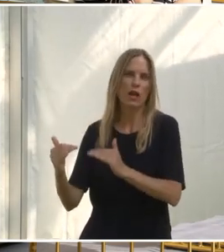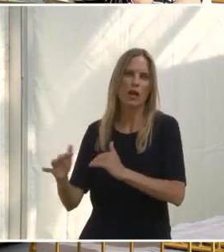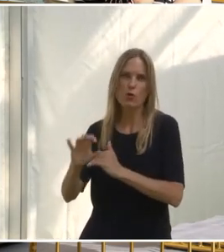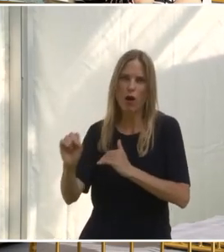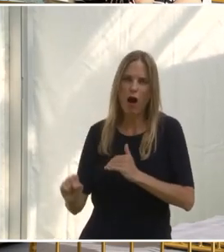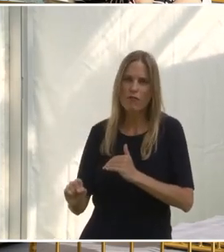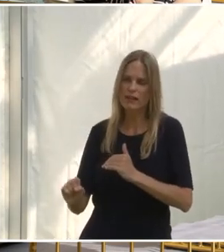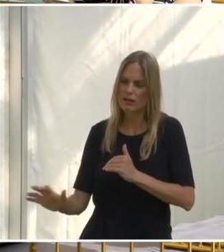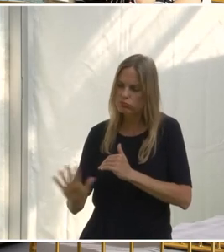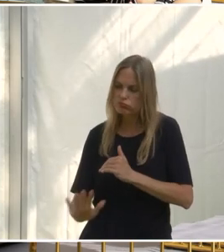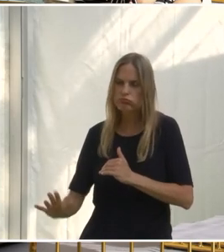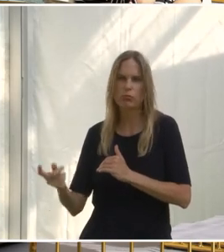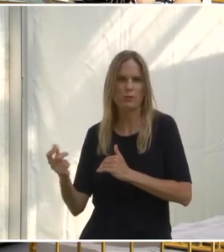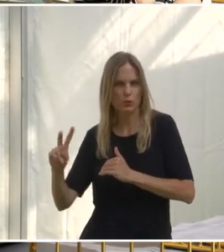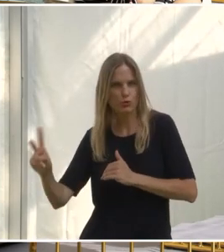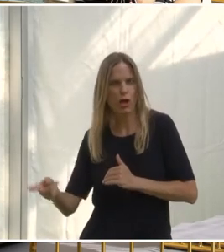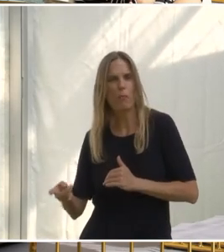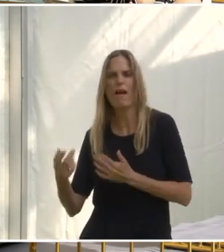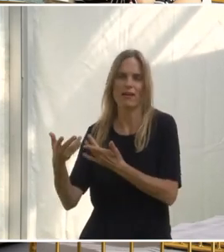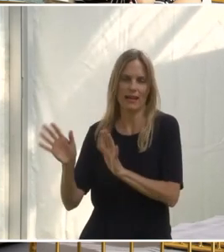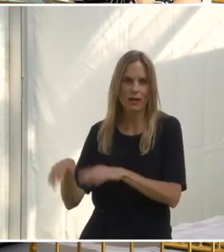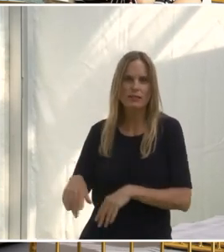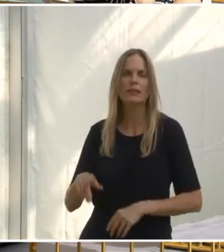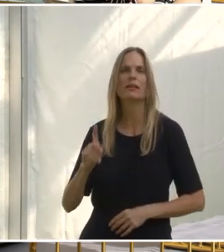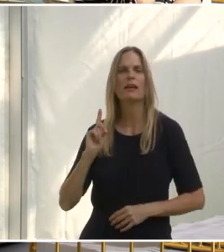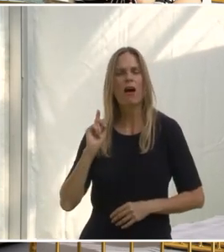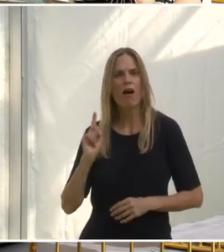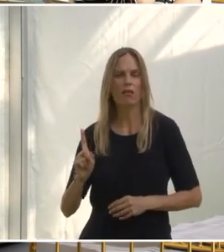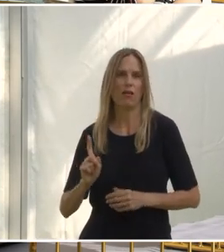Southern African countries have similarities, and so on.